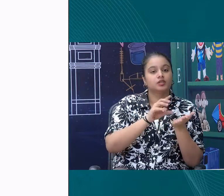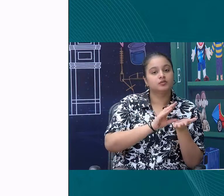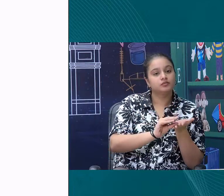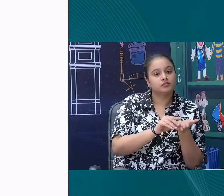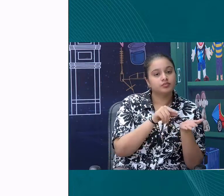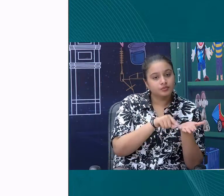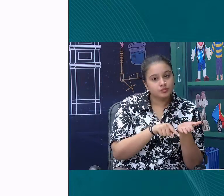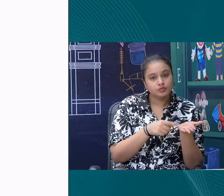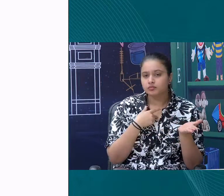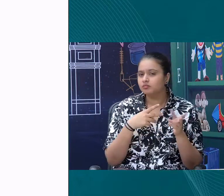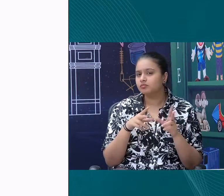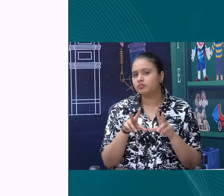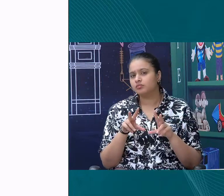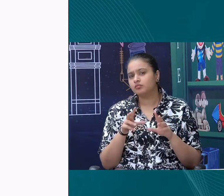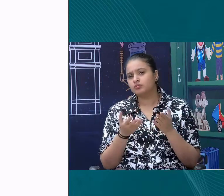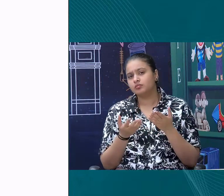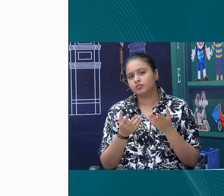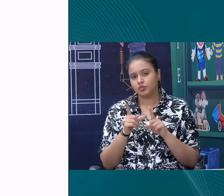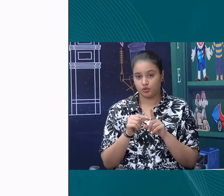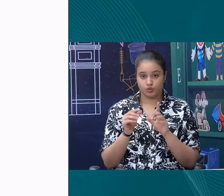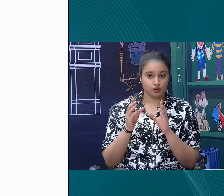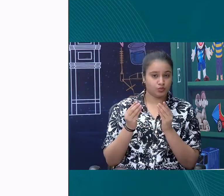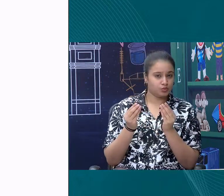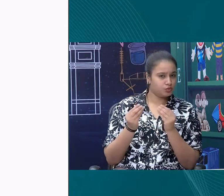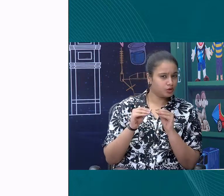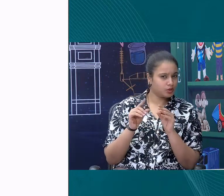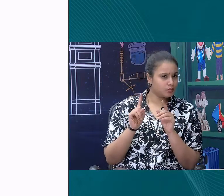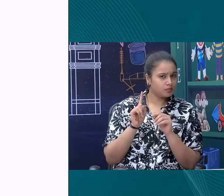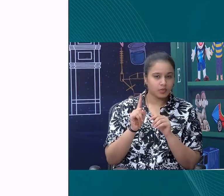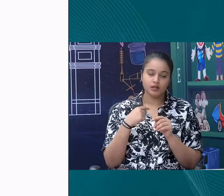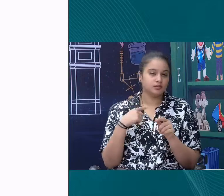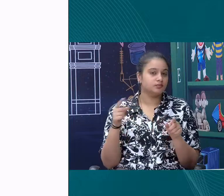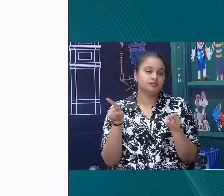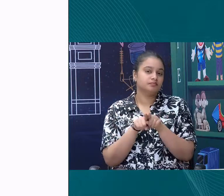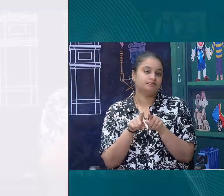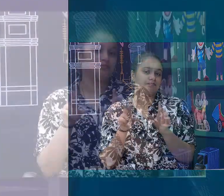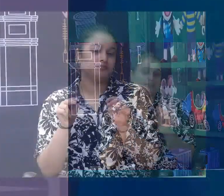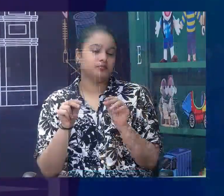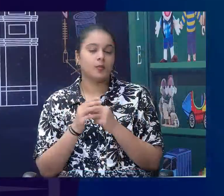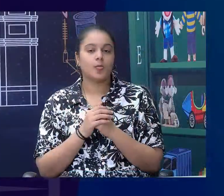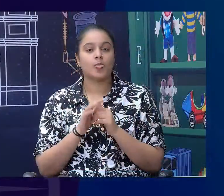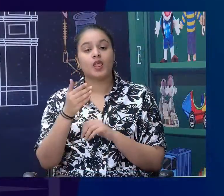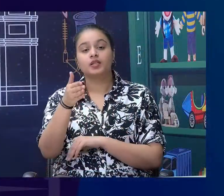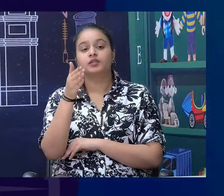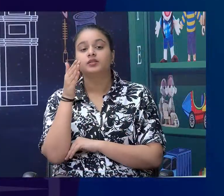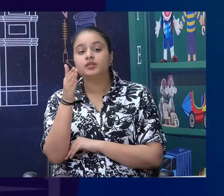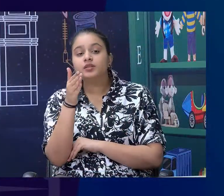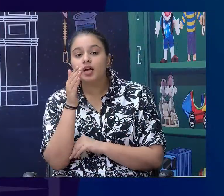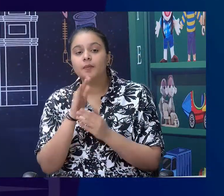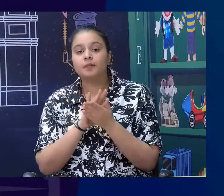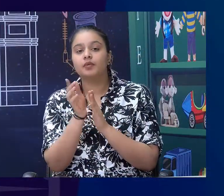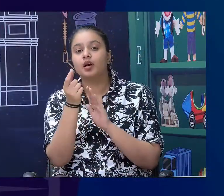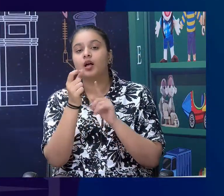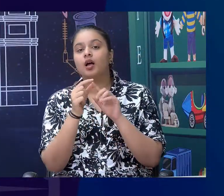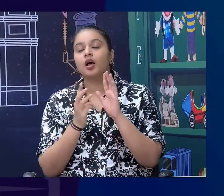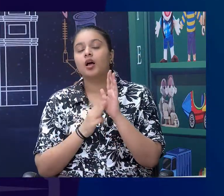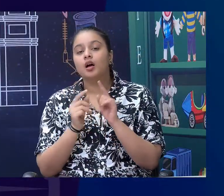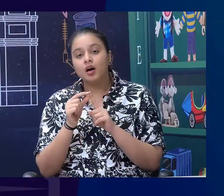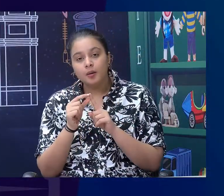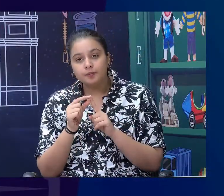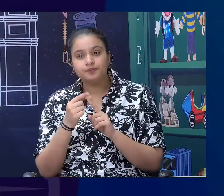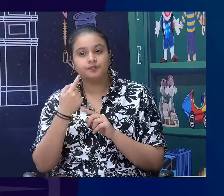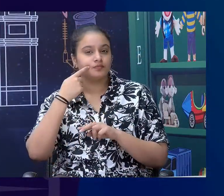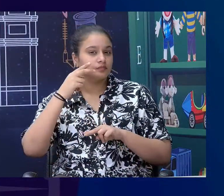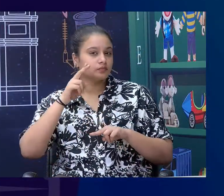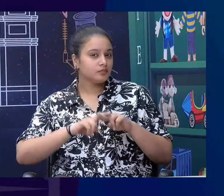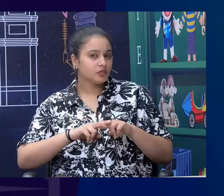for a camel? Well, he can do it to a bit, but not exactly like an ox. Right. And camel says hump each time. Yes. So is